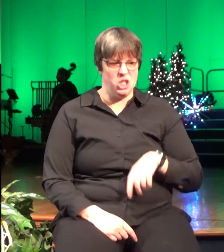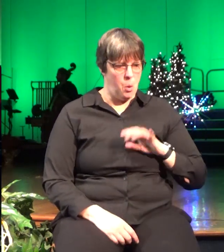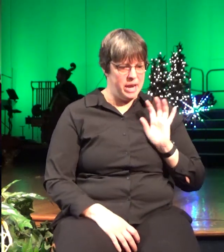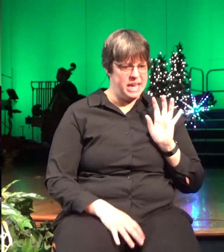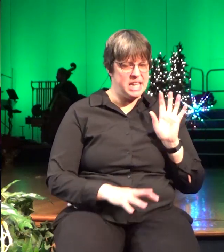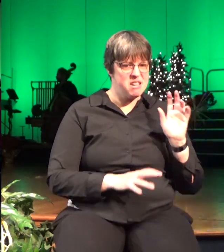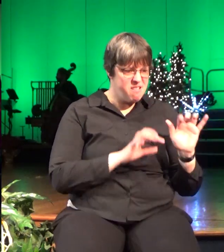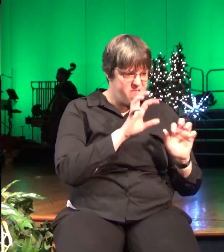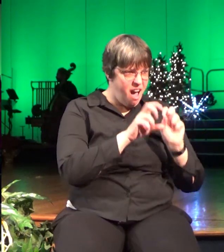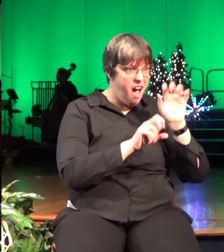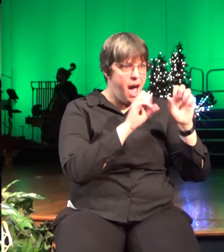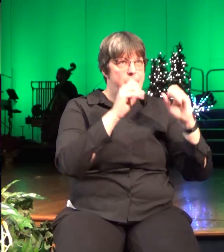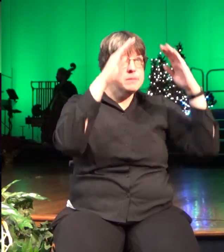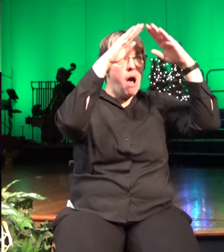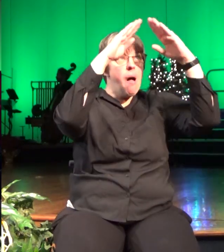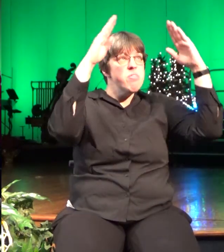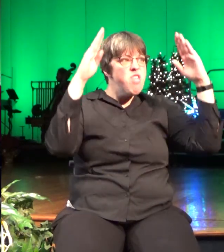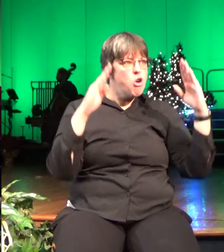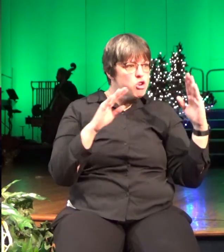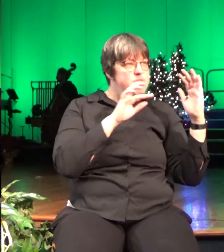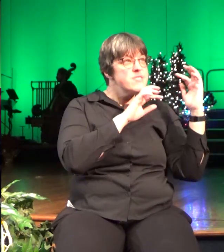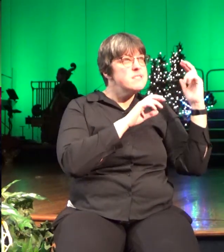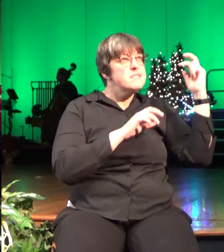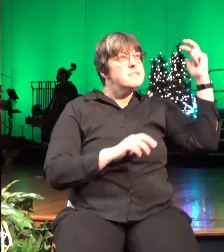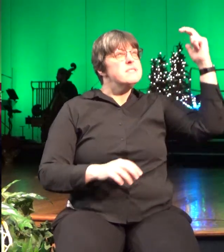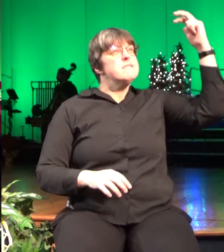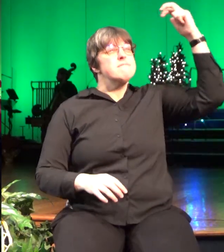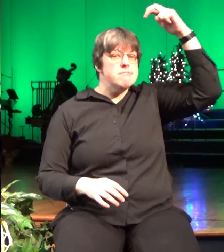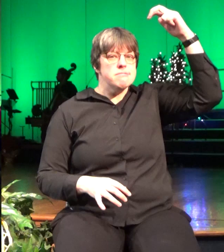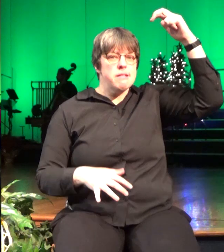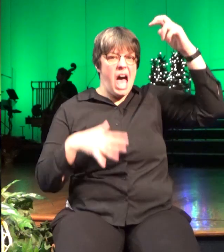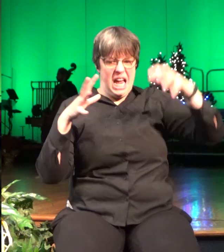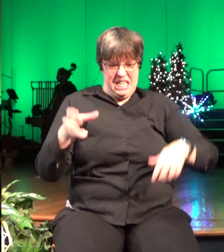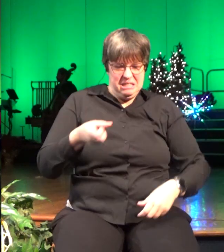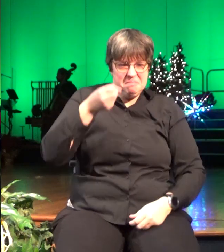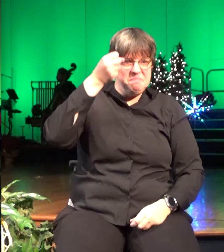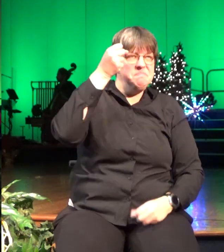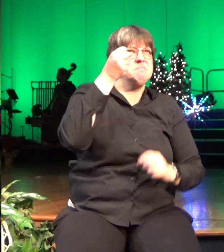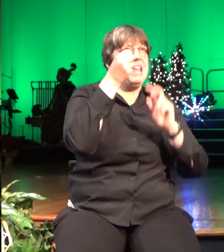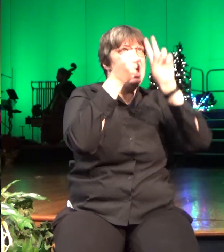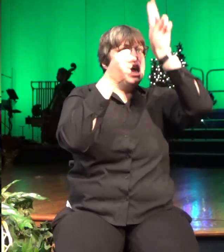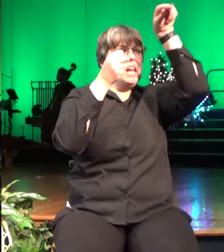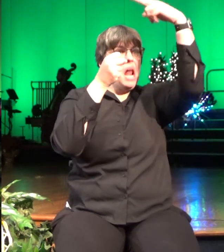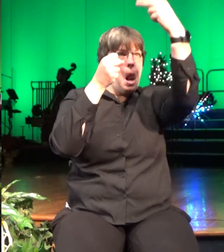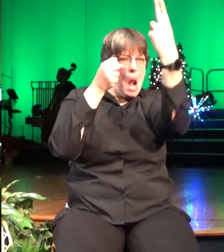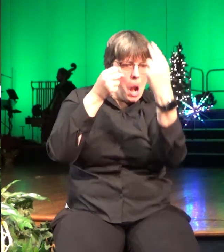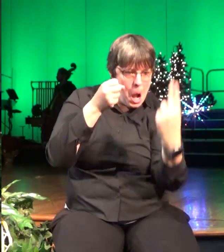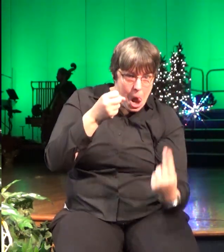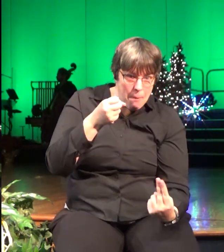to the roof, emptied bags in his fist. Then he slid down the